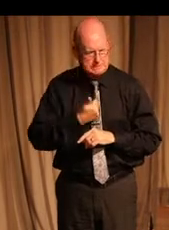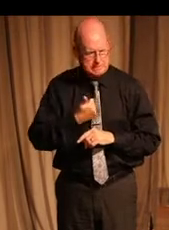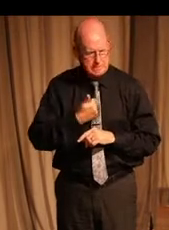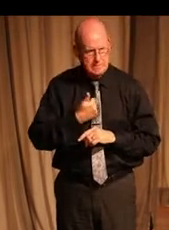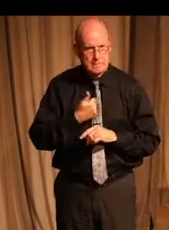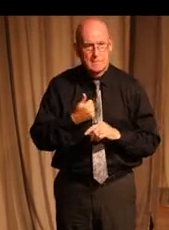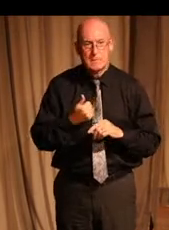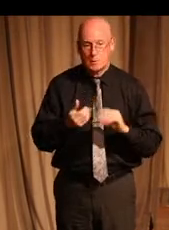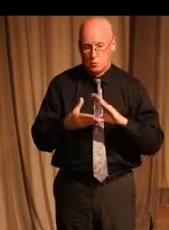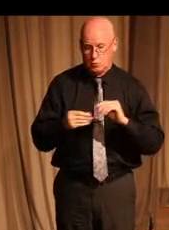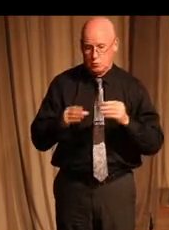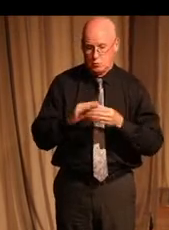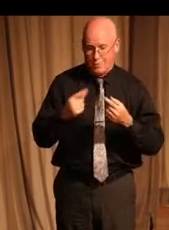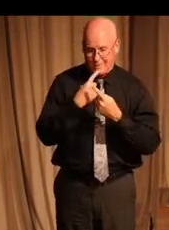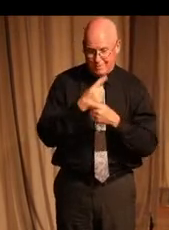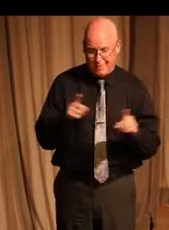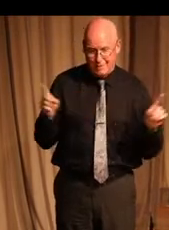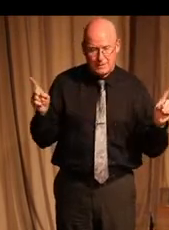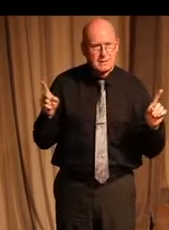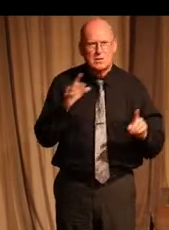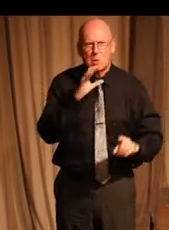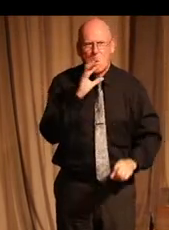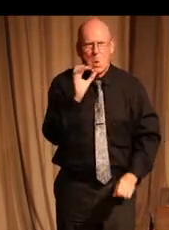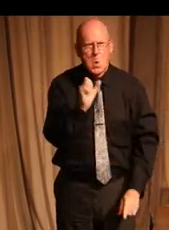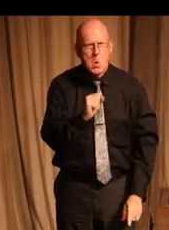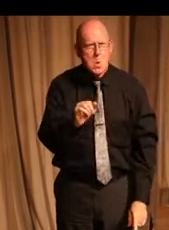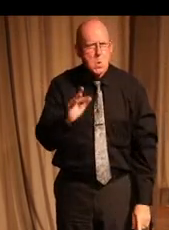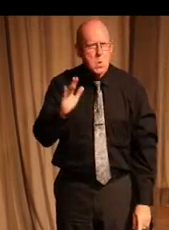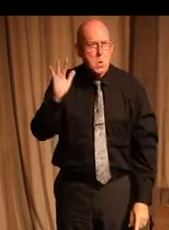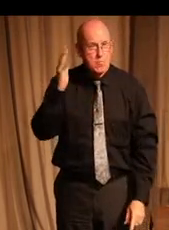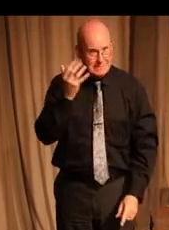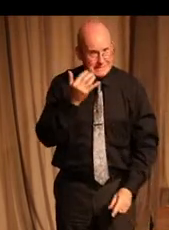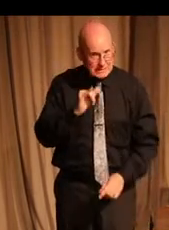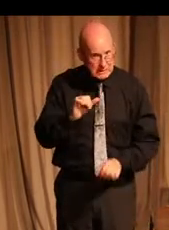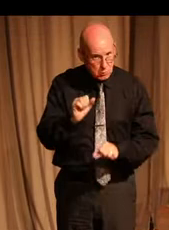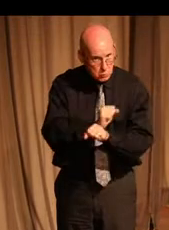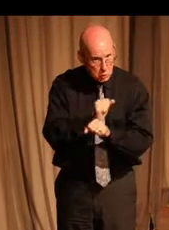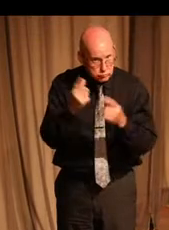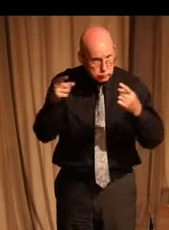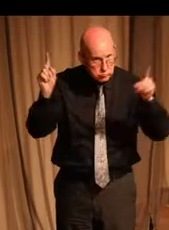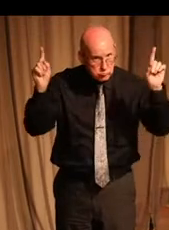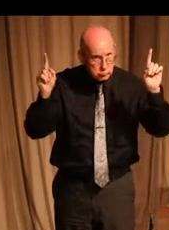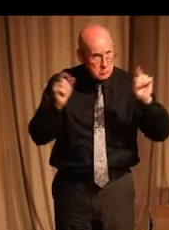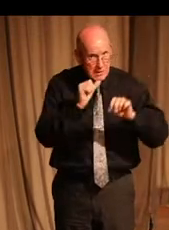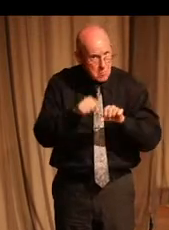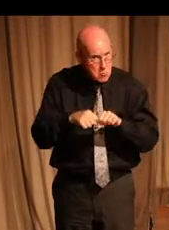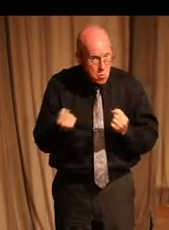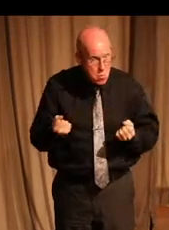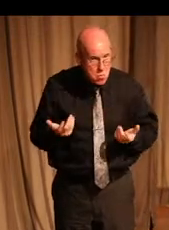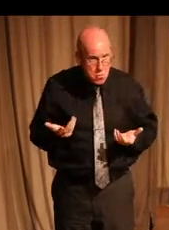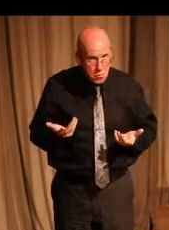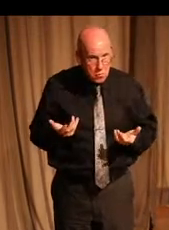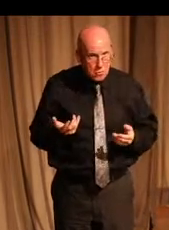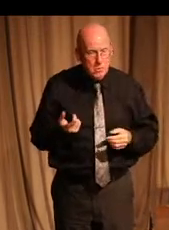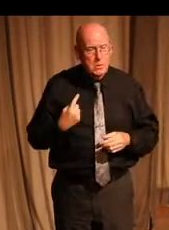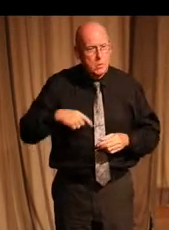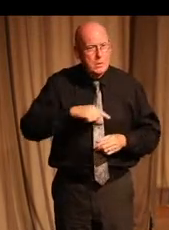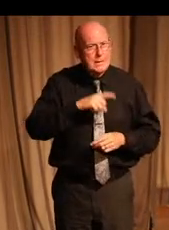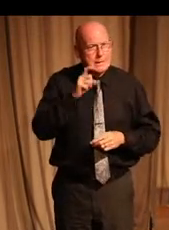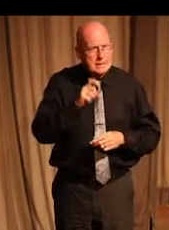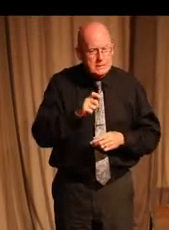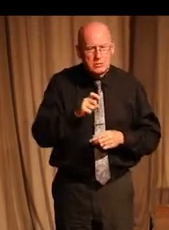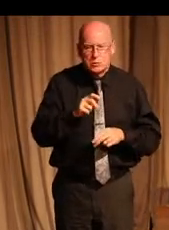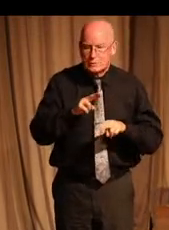Storytelling is pretty ancient. It's not broken, still works. We need to be able to sit